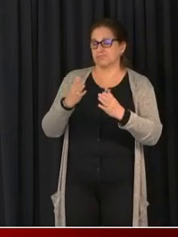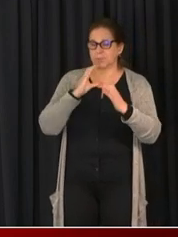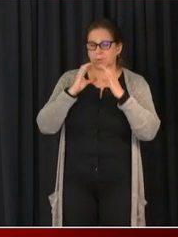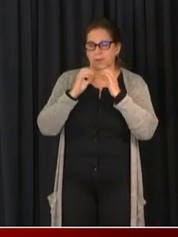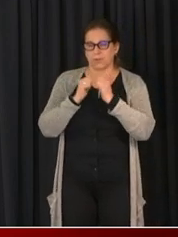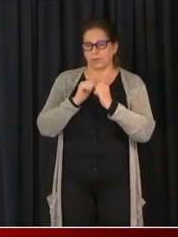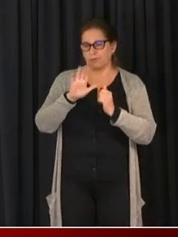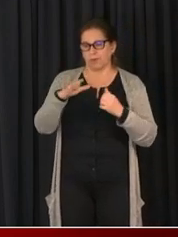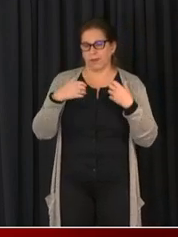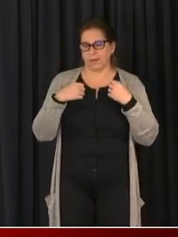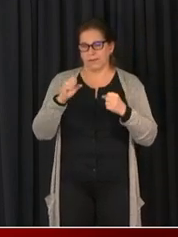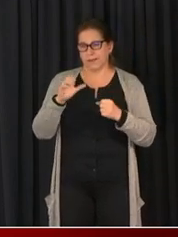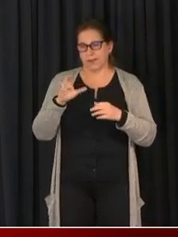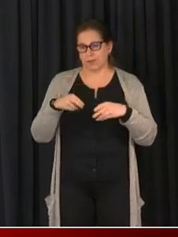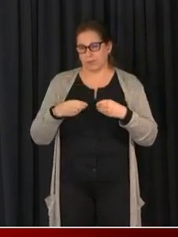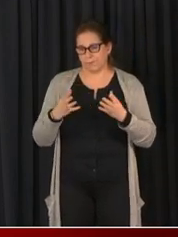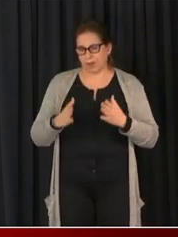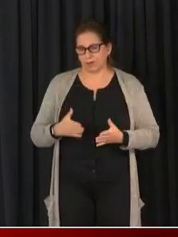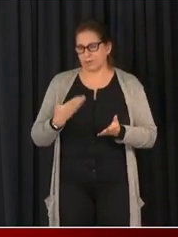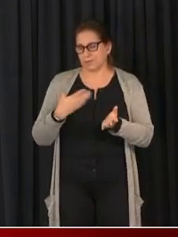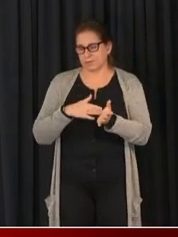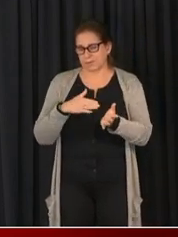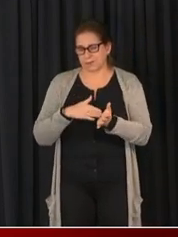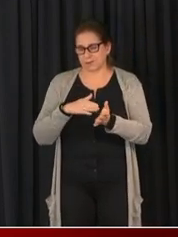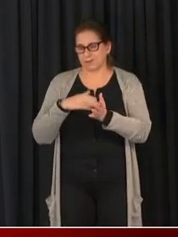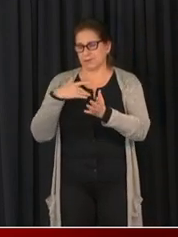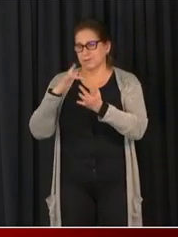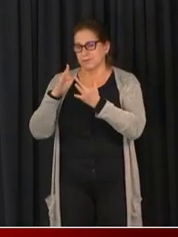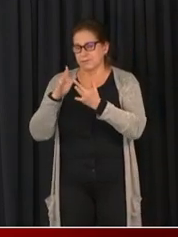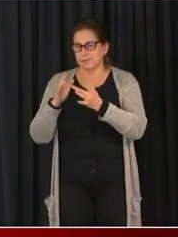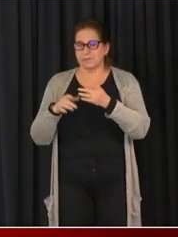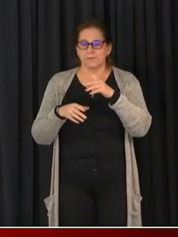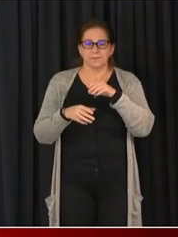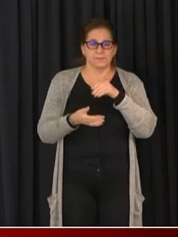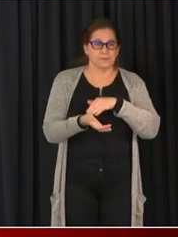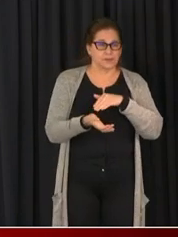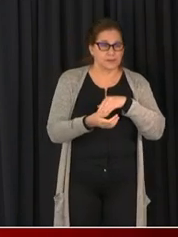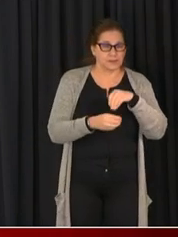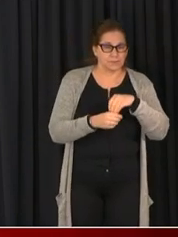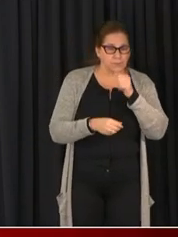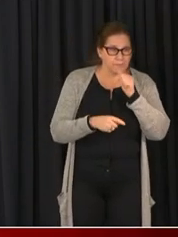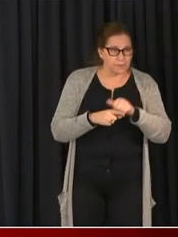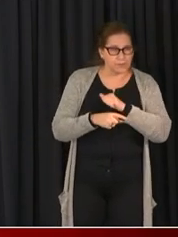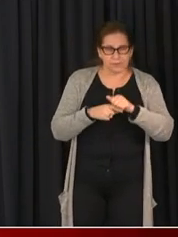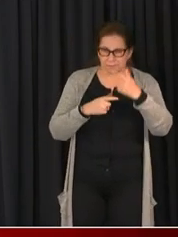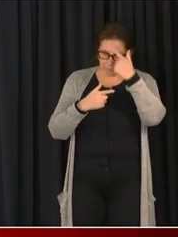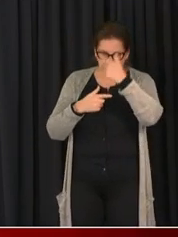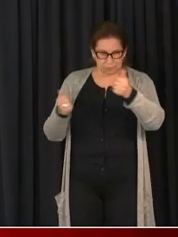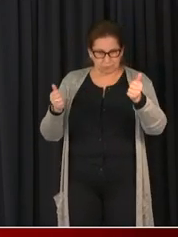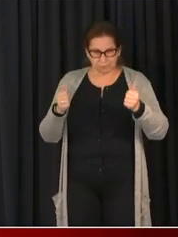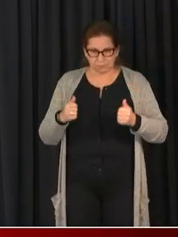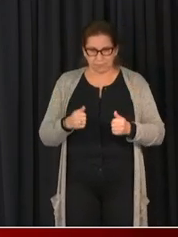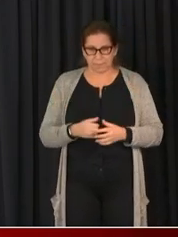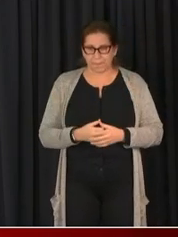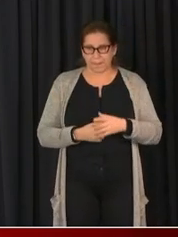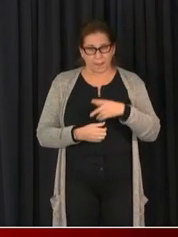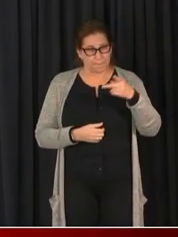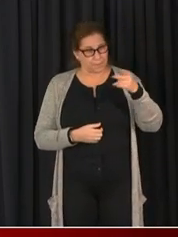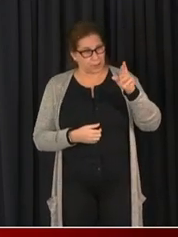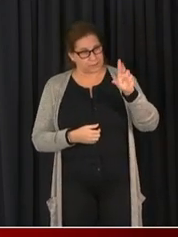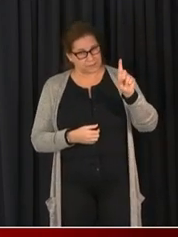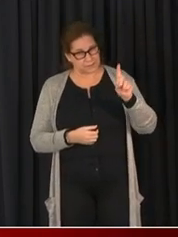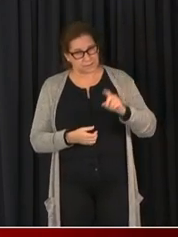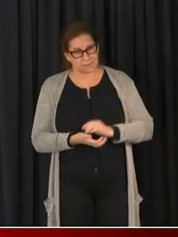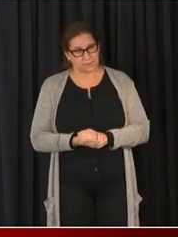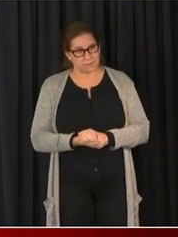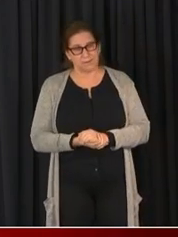provider doesn't offer testing within their own private practice. This can be another great tool. Yes. And can I